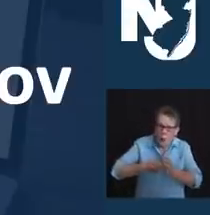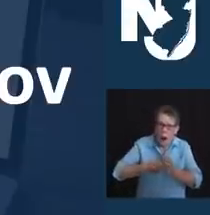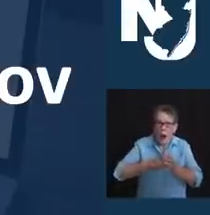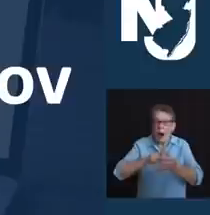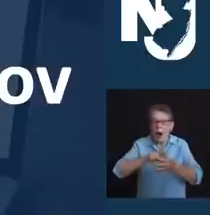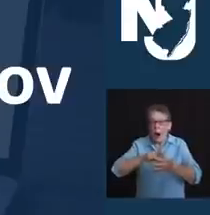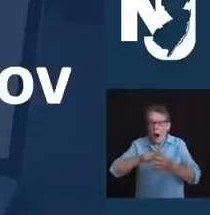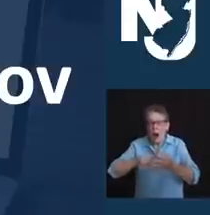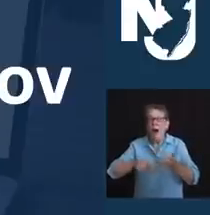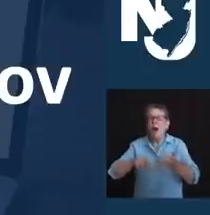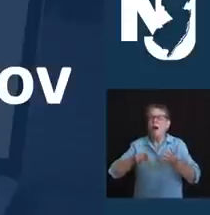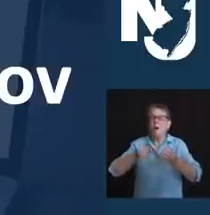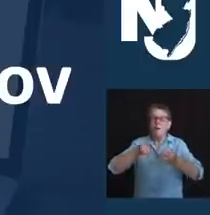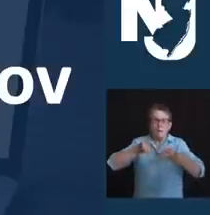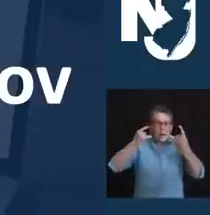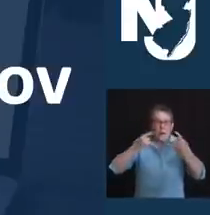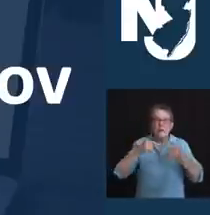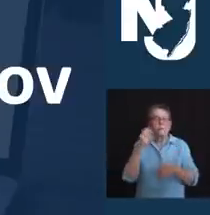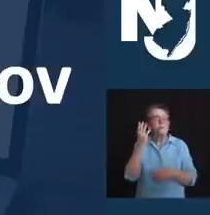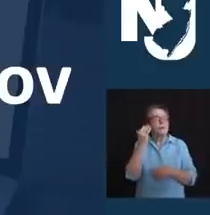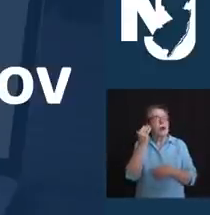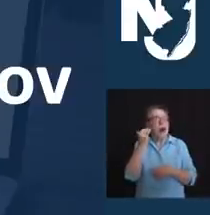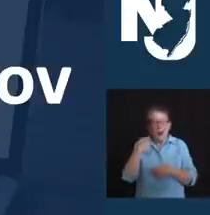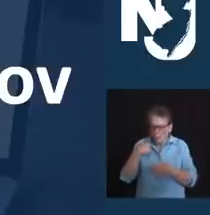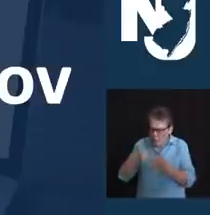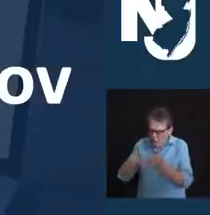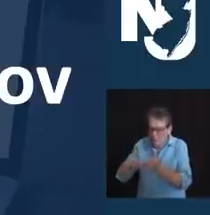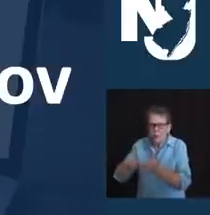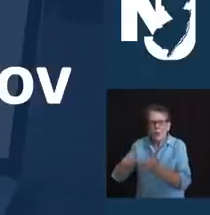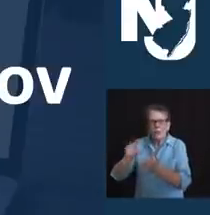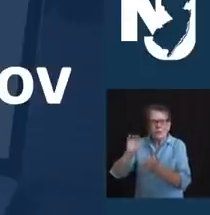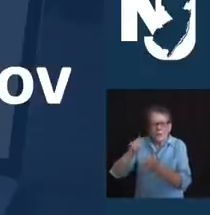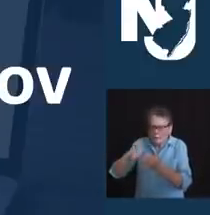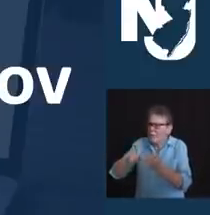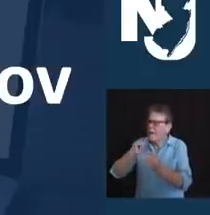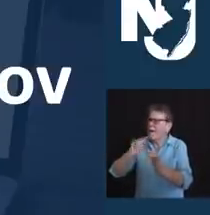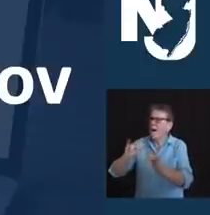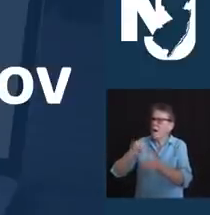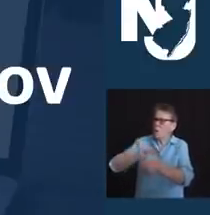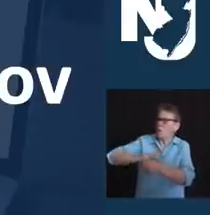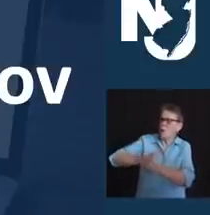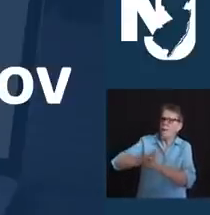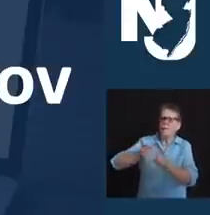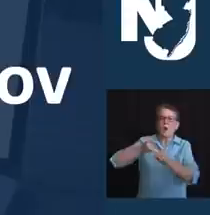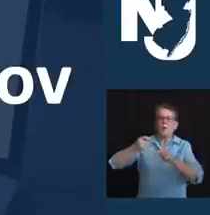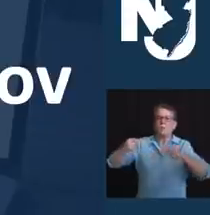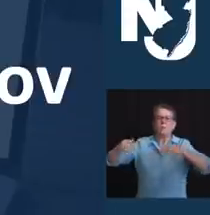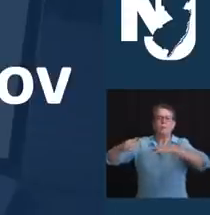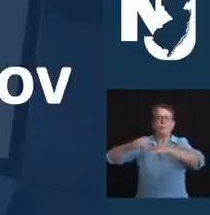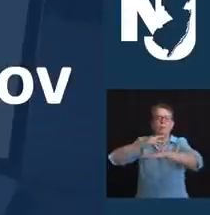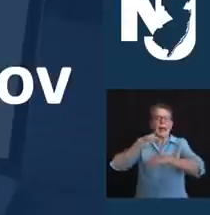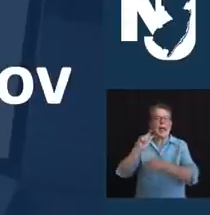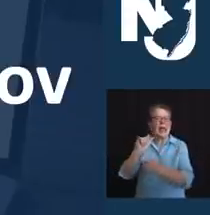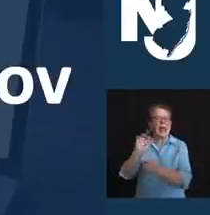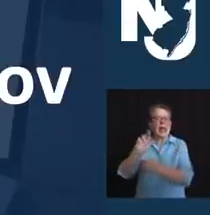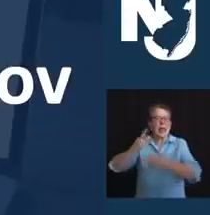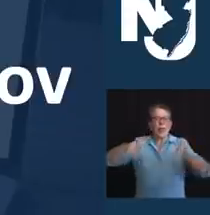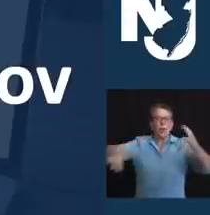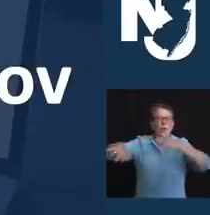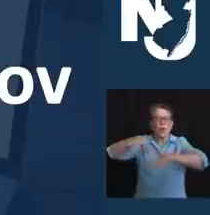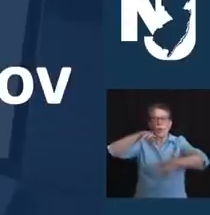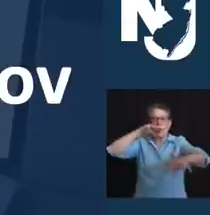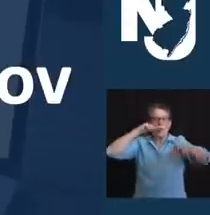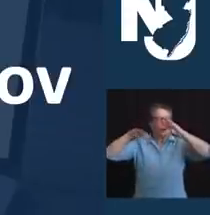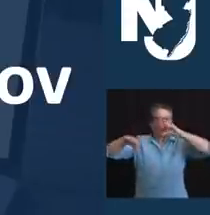lives. In this pandemic, we have learned that days and weeks matter. Last February and March, the